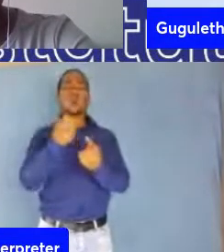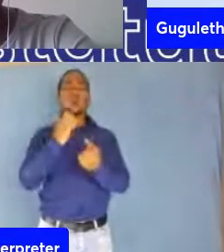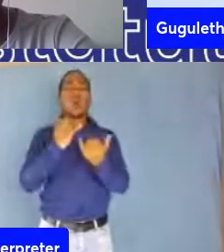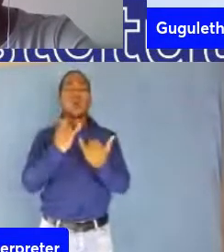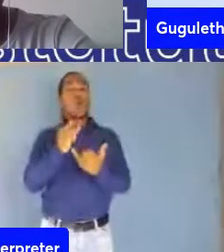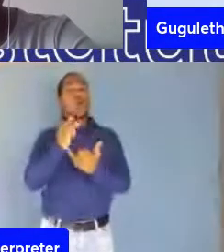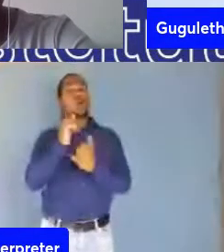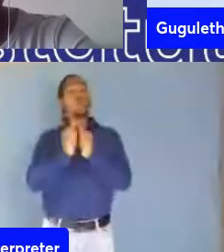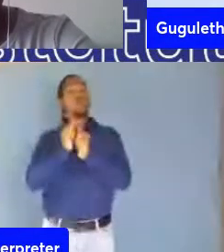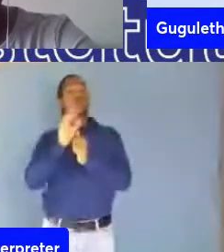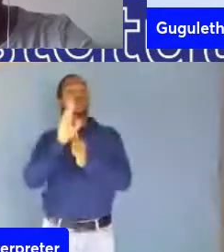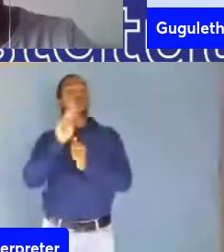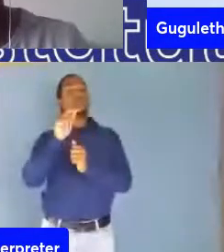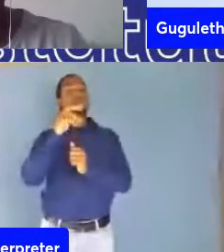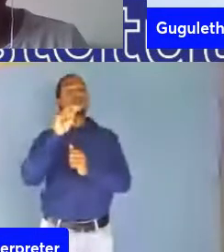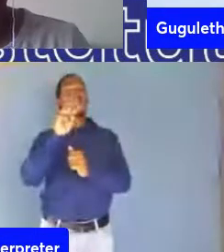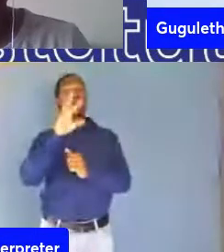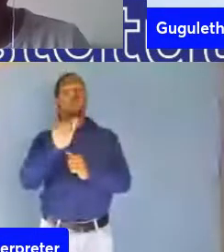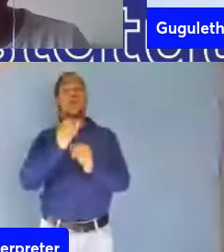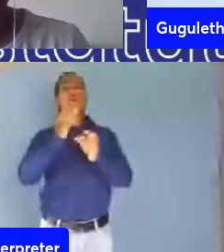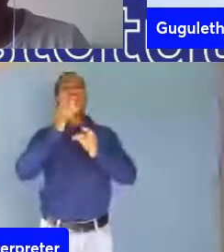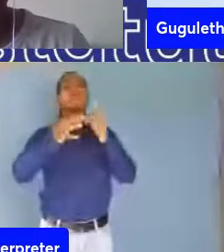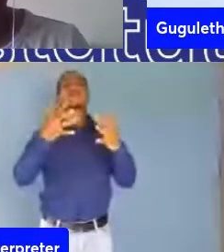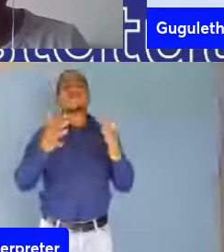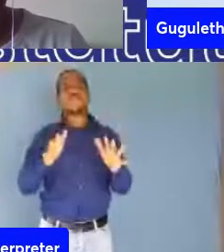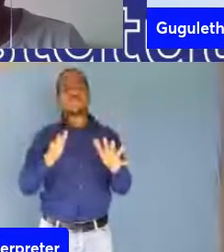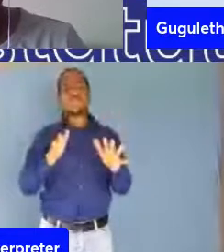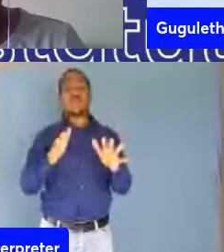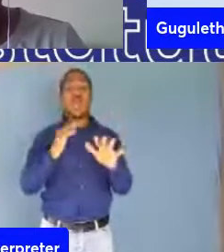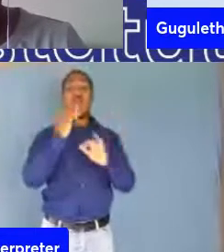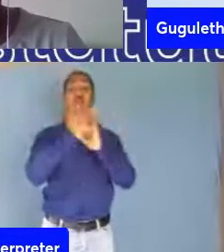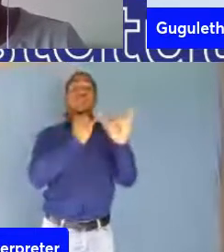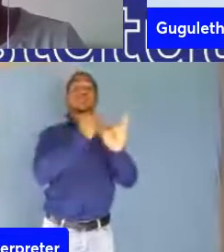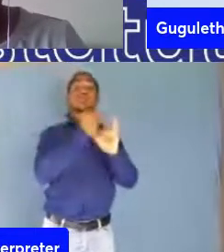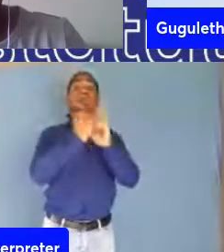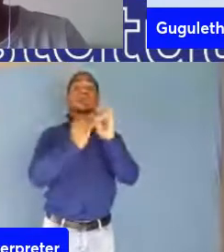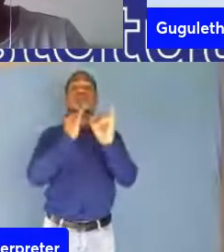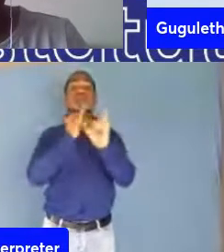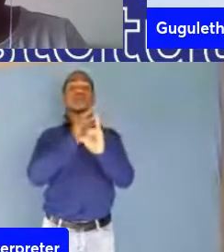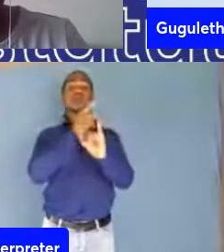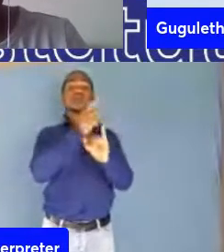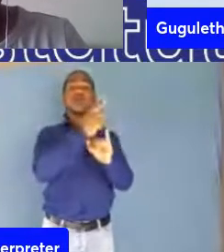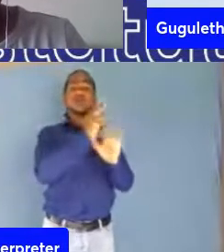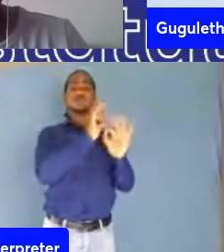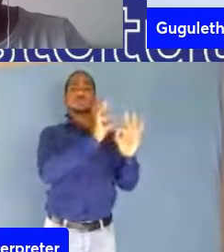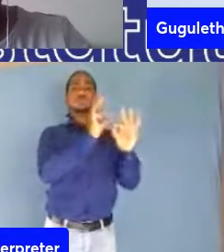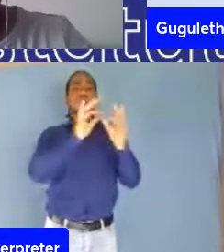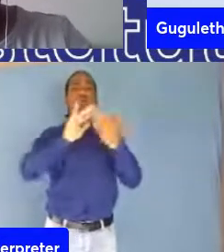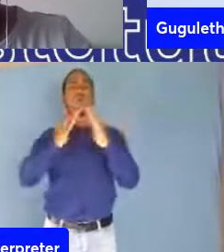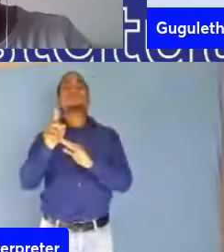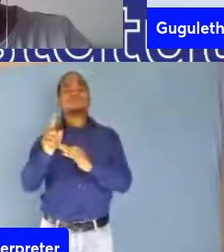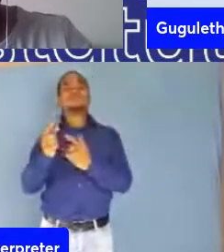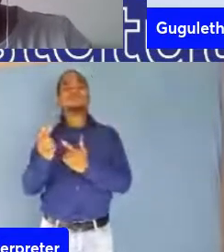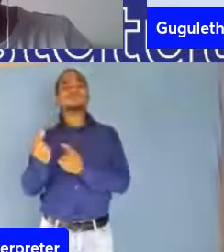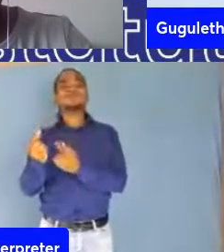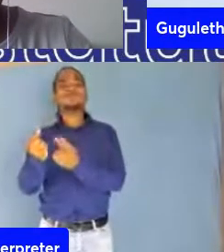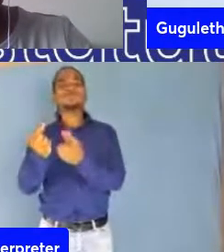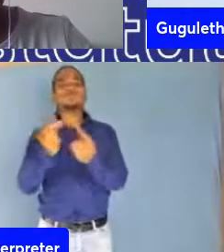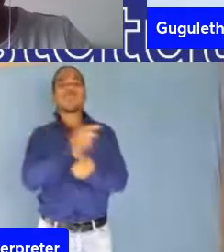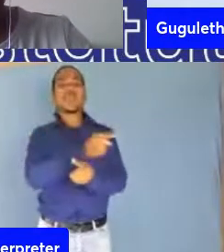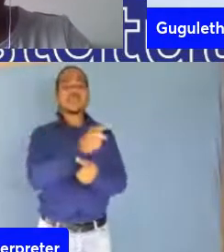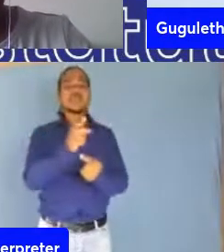institutions who are often legitimate in communities perpetuate these or perpetuate this violence. The church